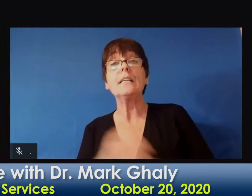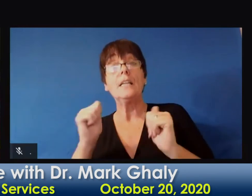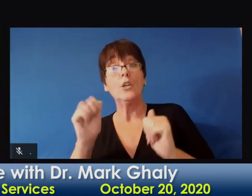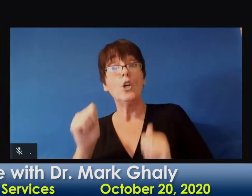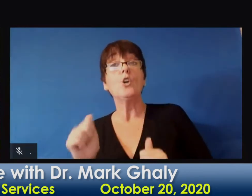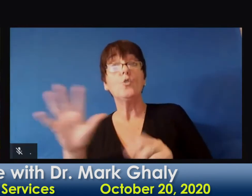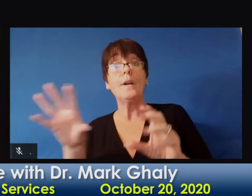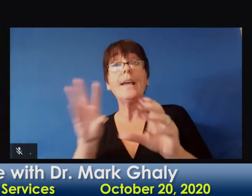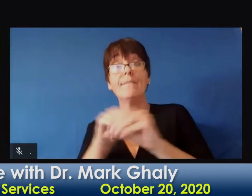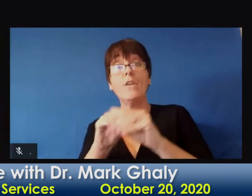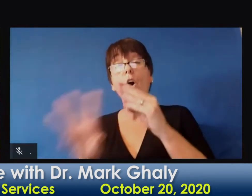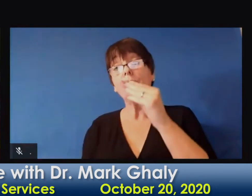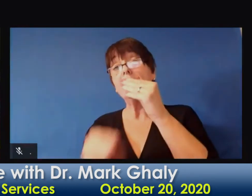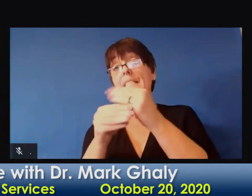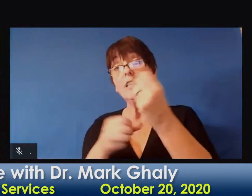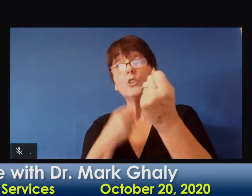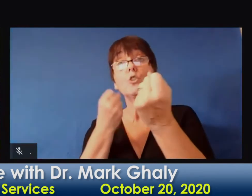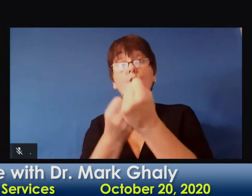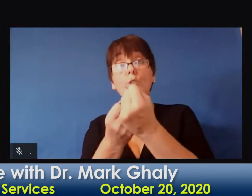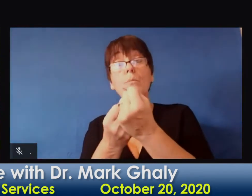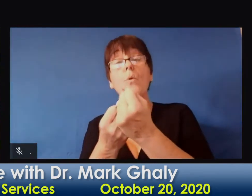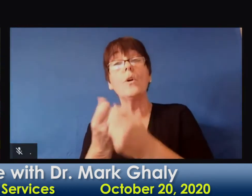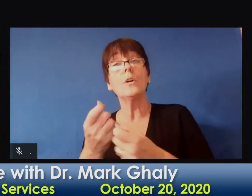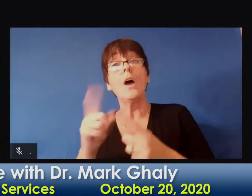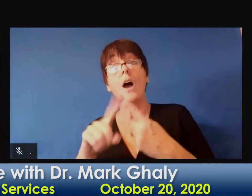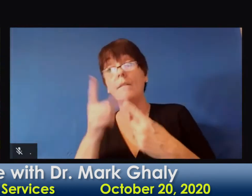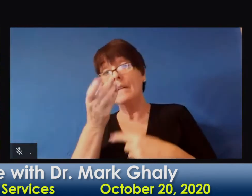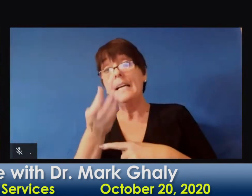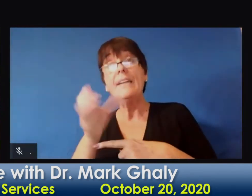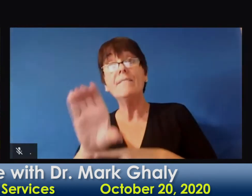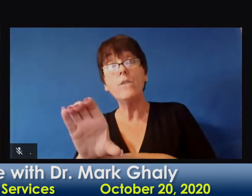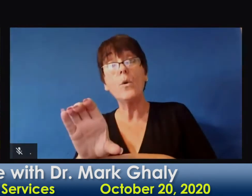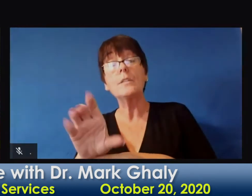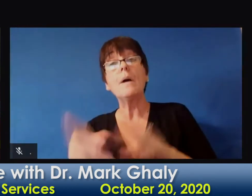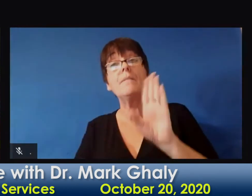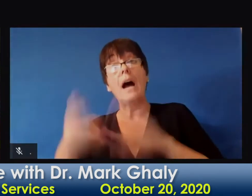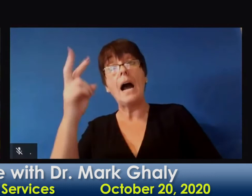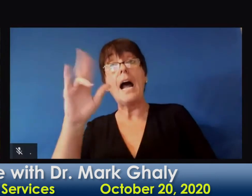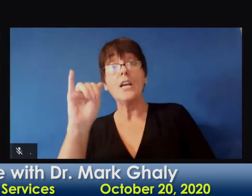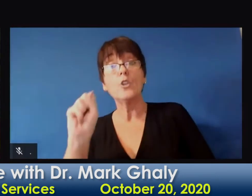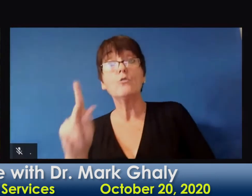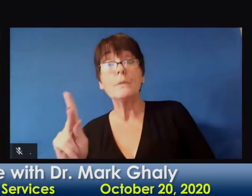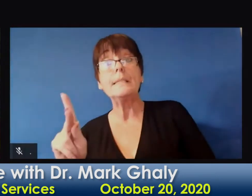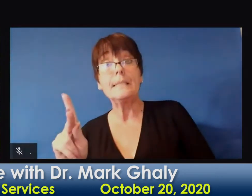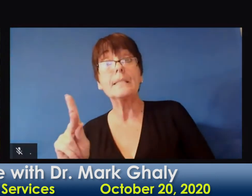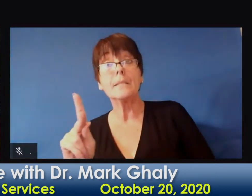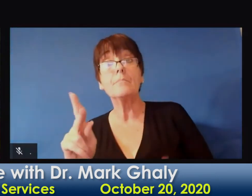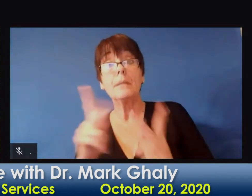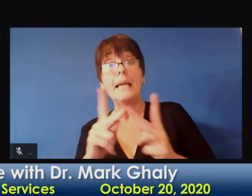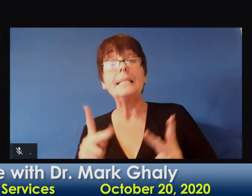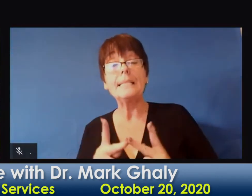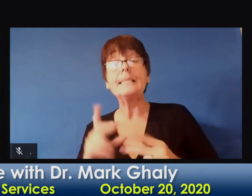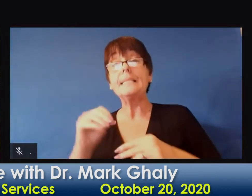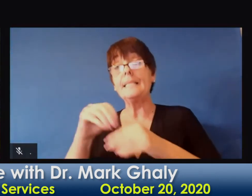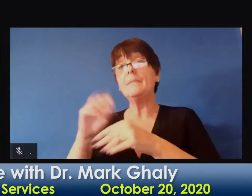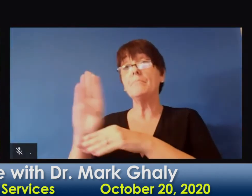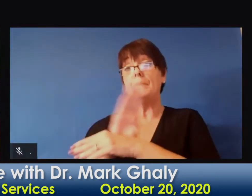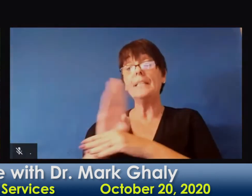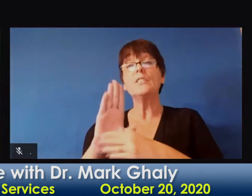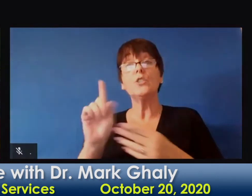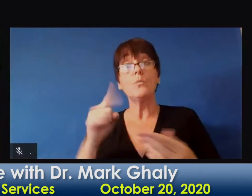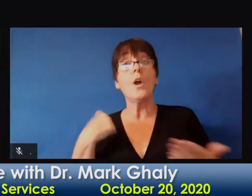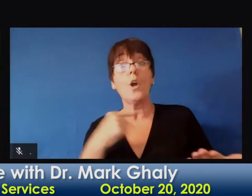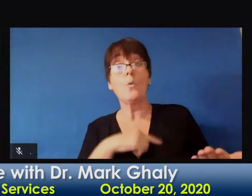involve additional support around enforcement of certain higher risk settings and businesses where we